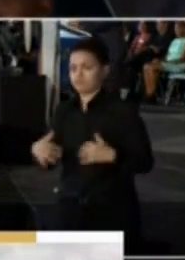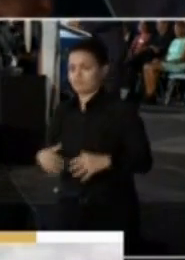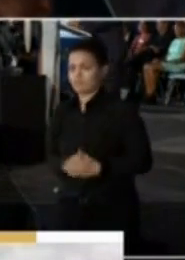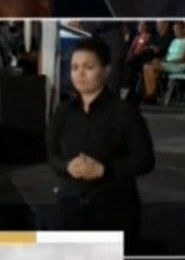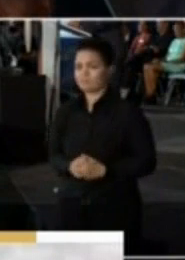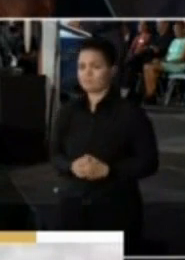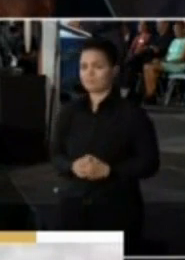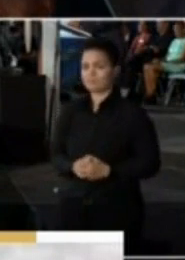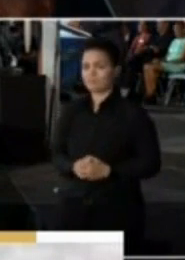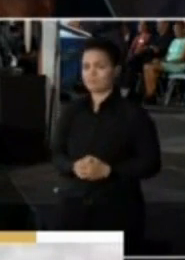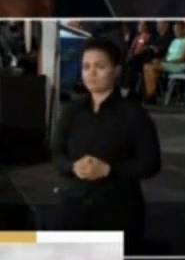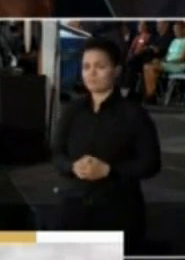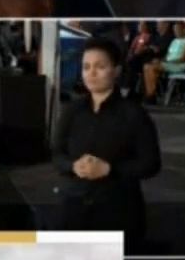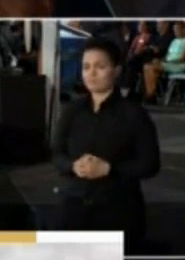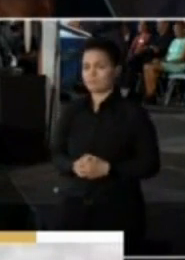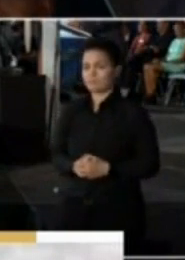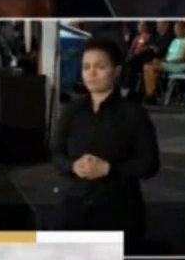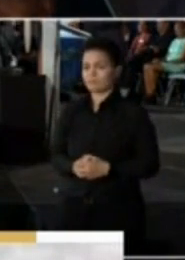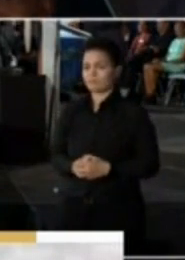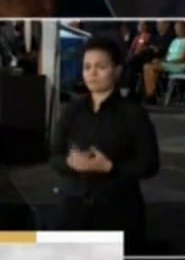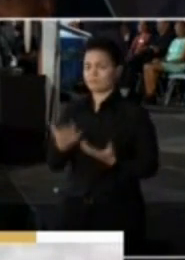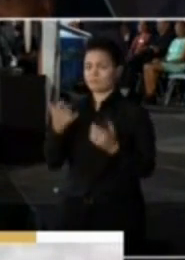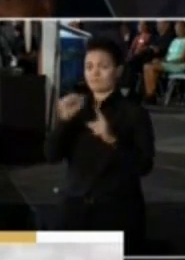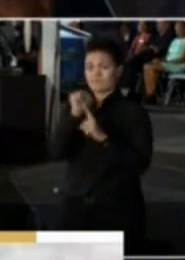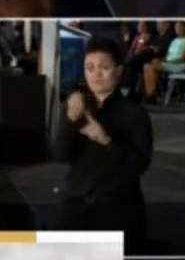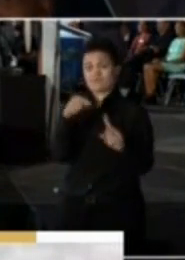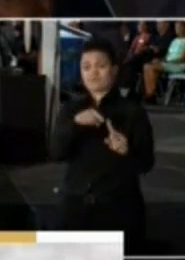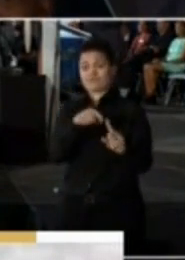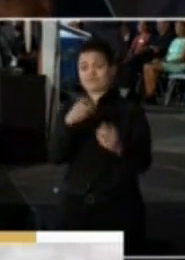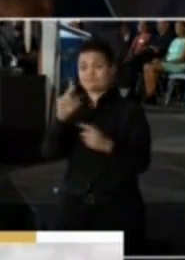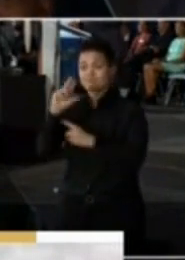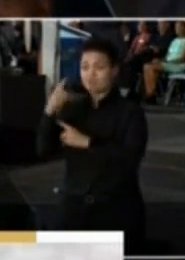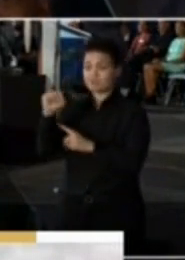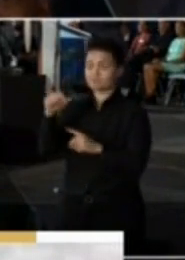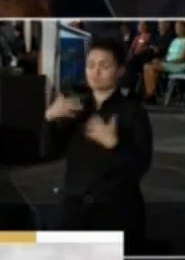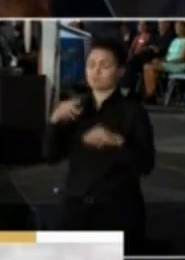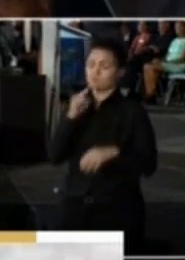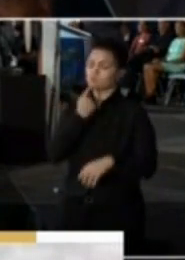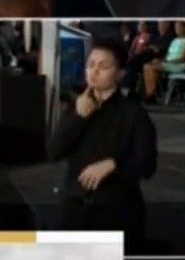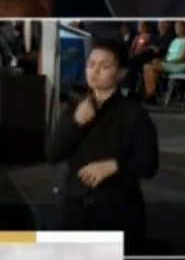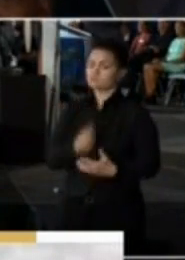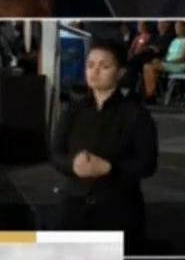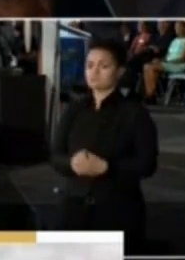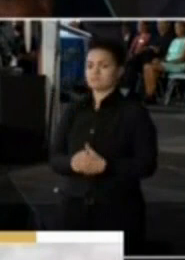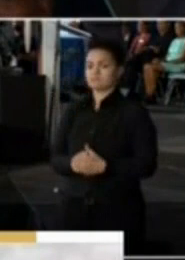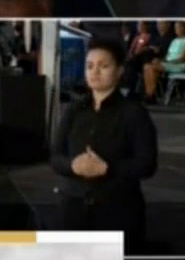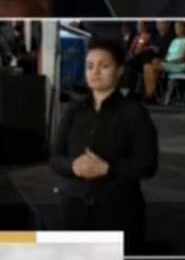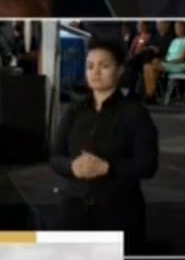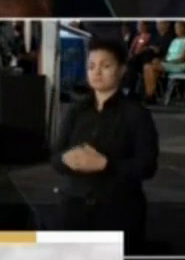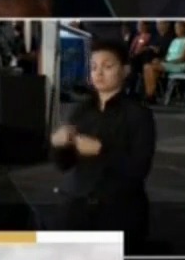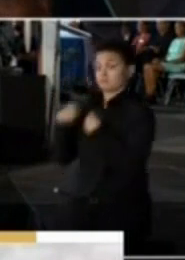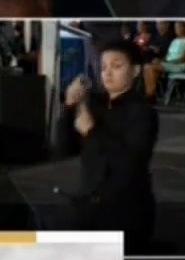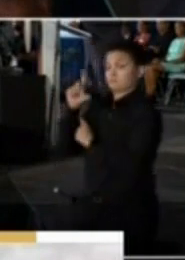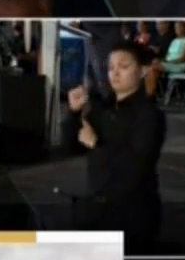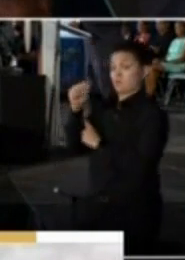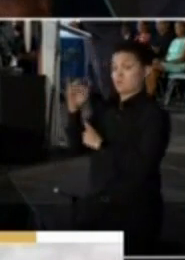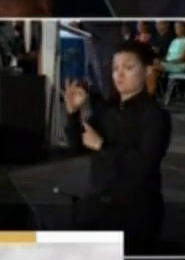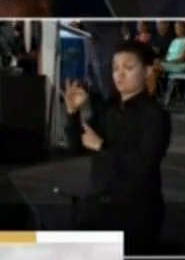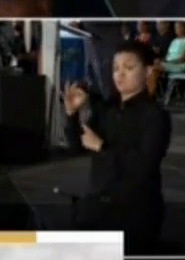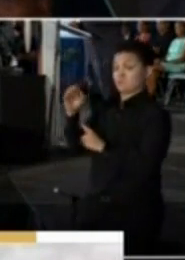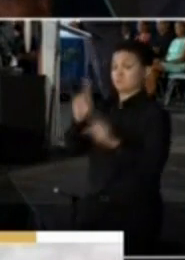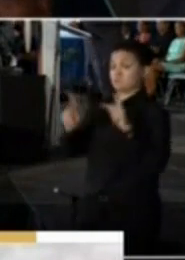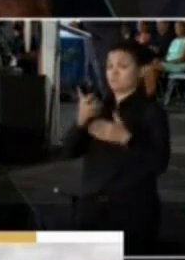was never clearer. Just since 2019, annual fentanyl deaths have quadrupled in Denver.